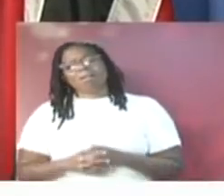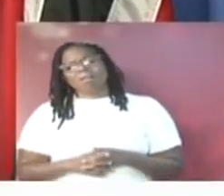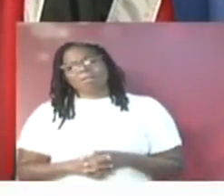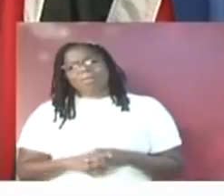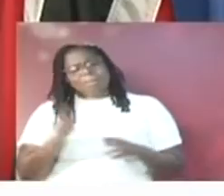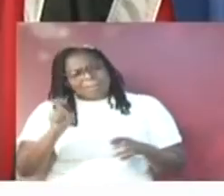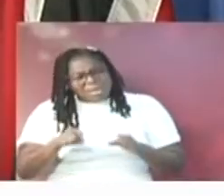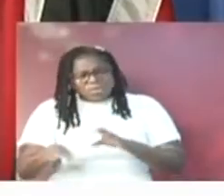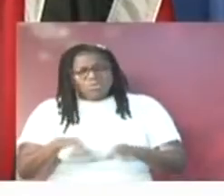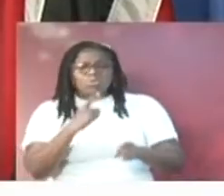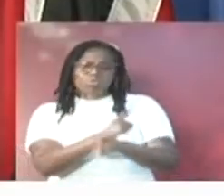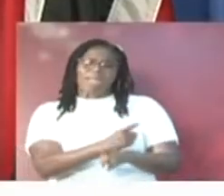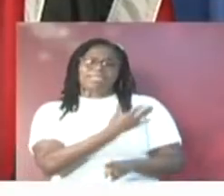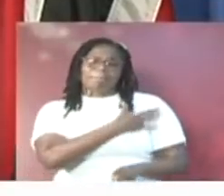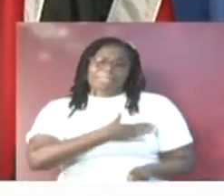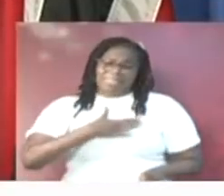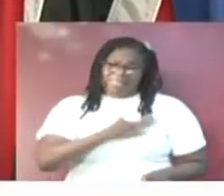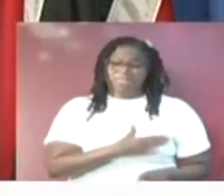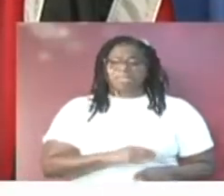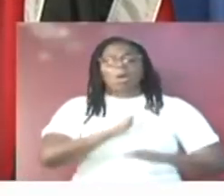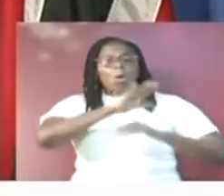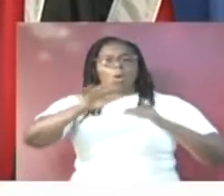all retail